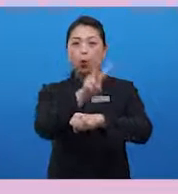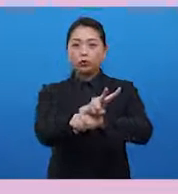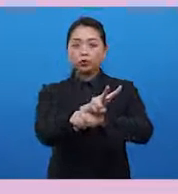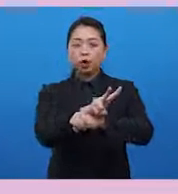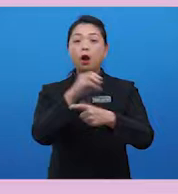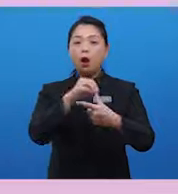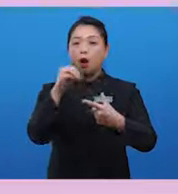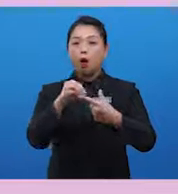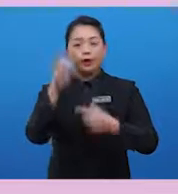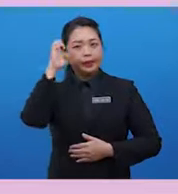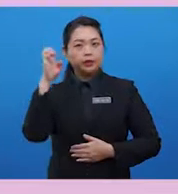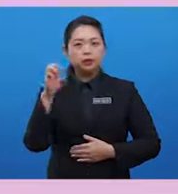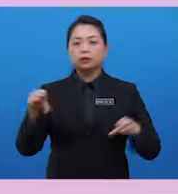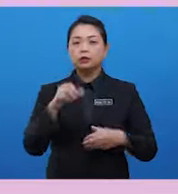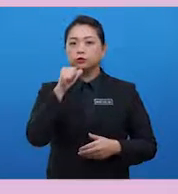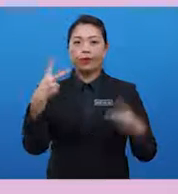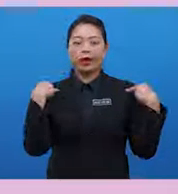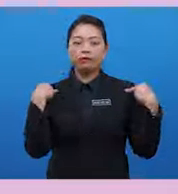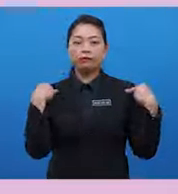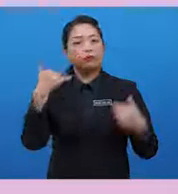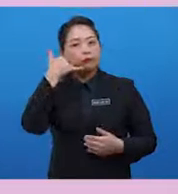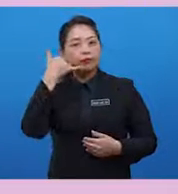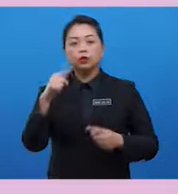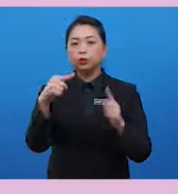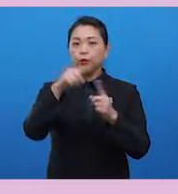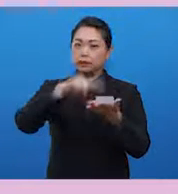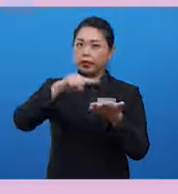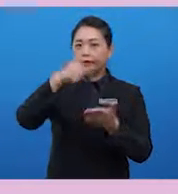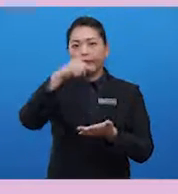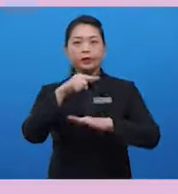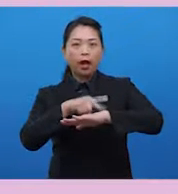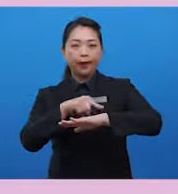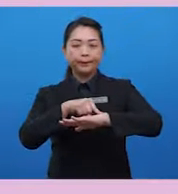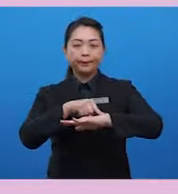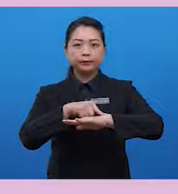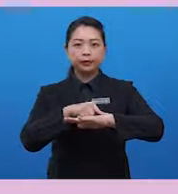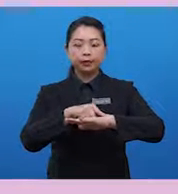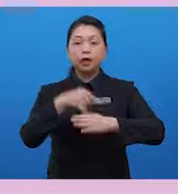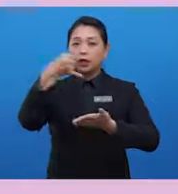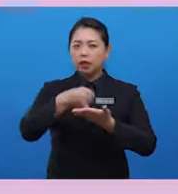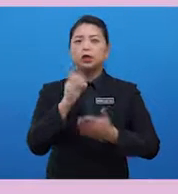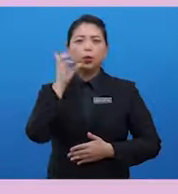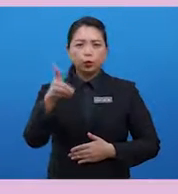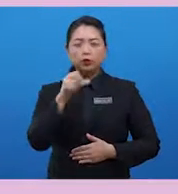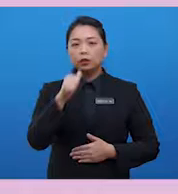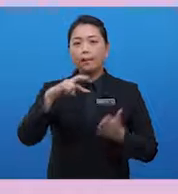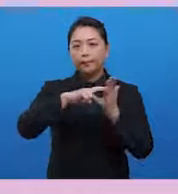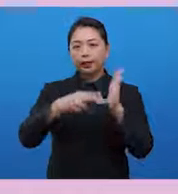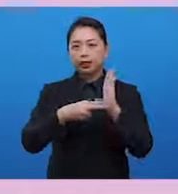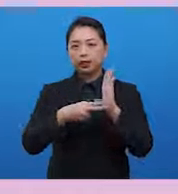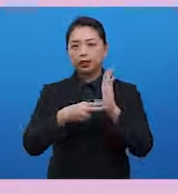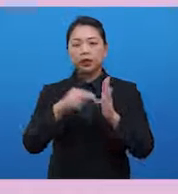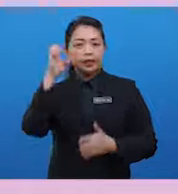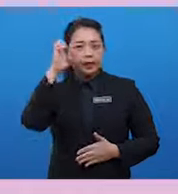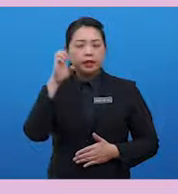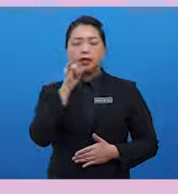have a phone on him to check for the time. It could not mean that he